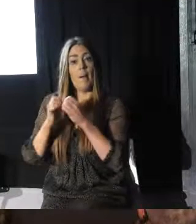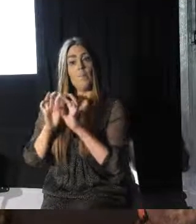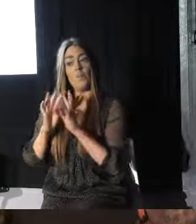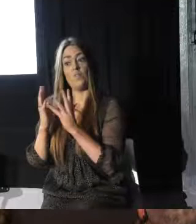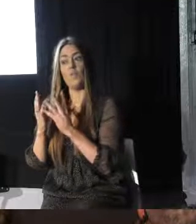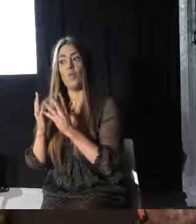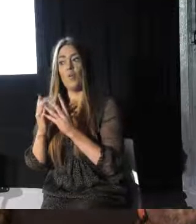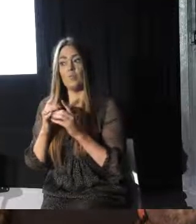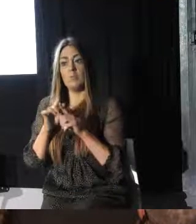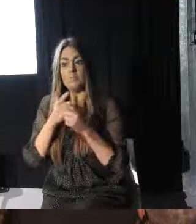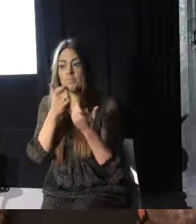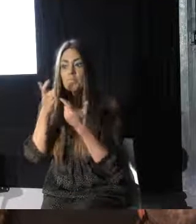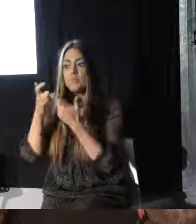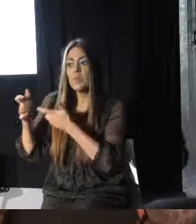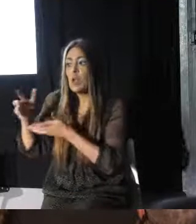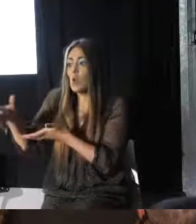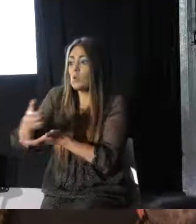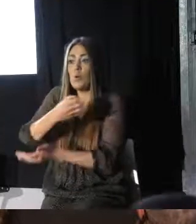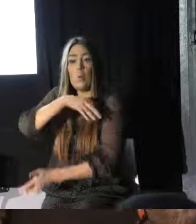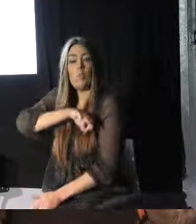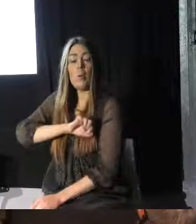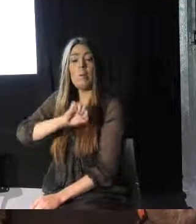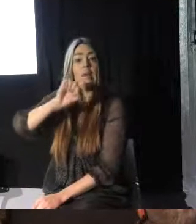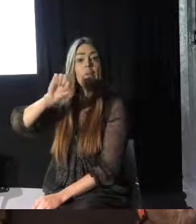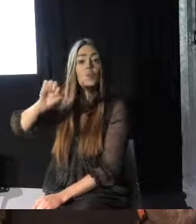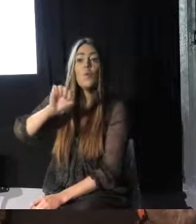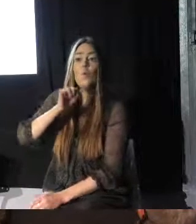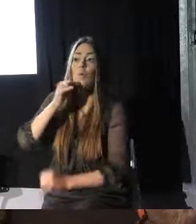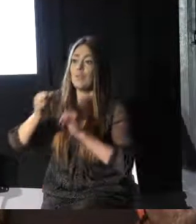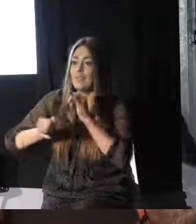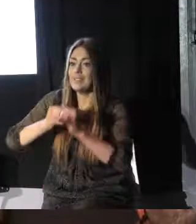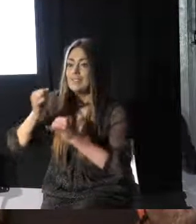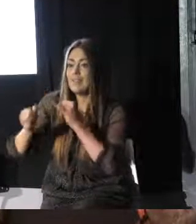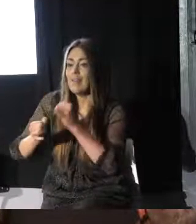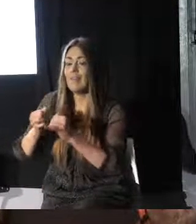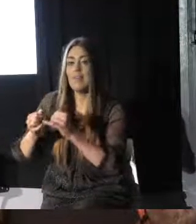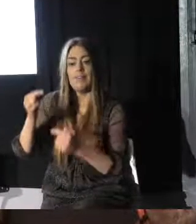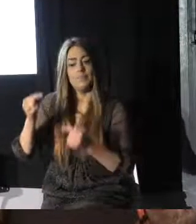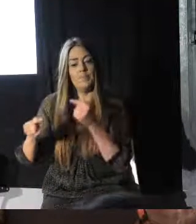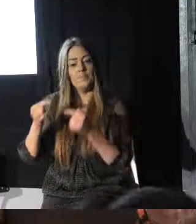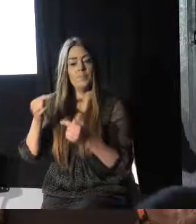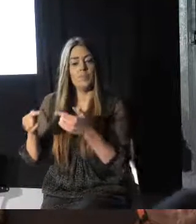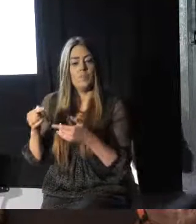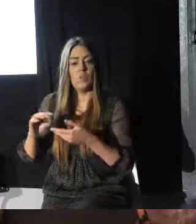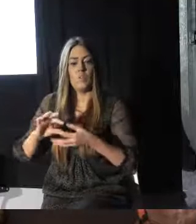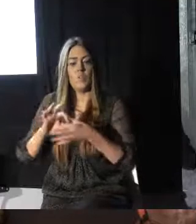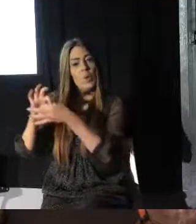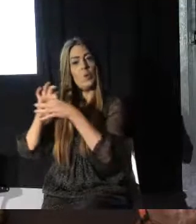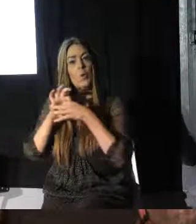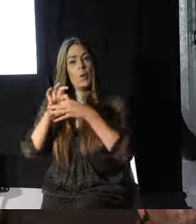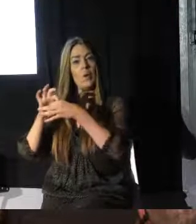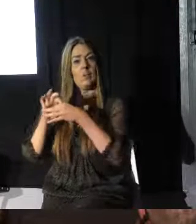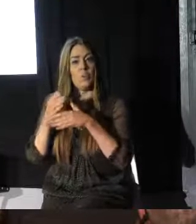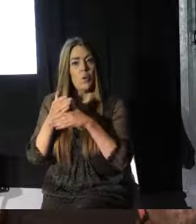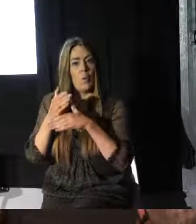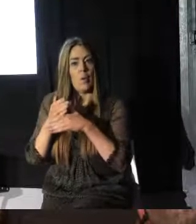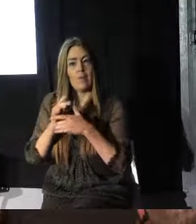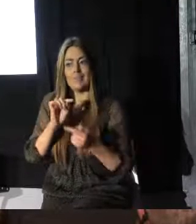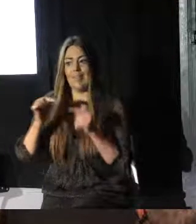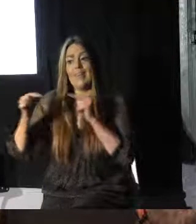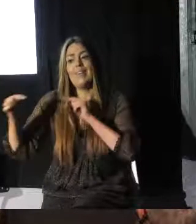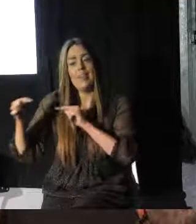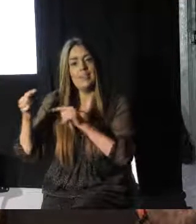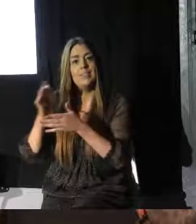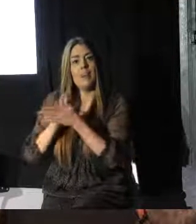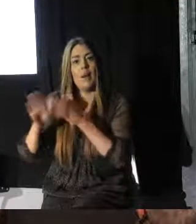to appropriate your critique, argue the coalition of the cultural workers against Humboldt Forum. And a